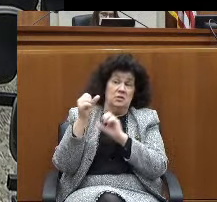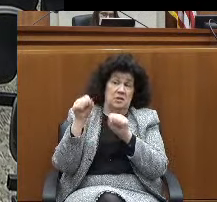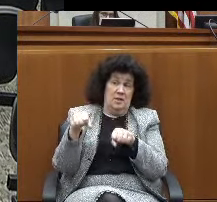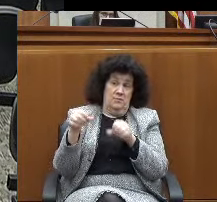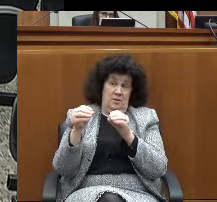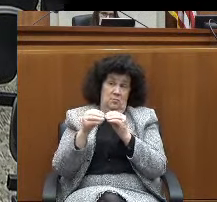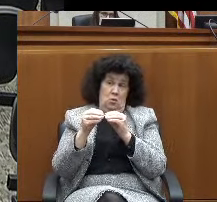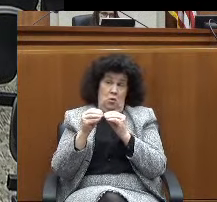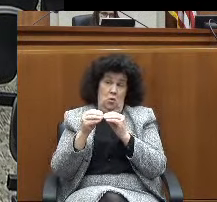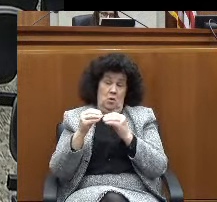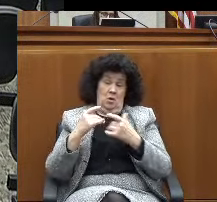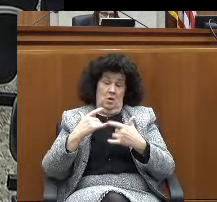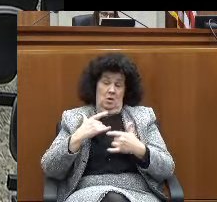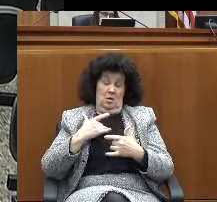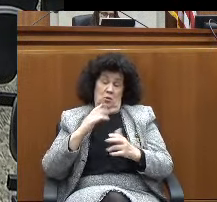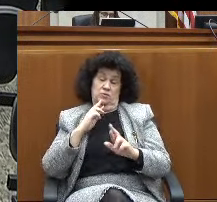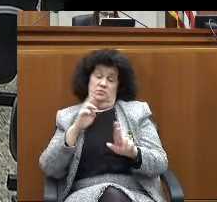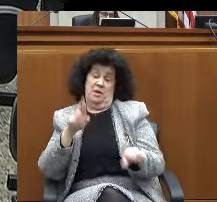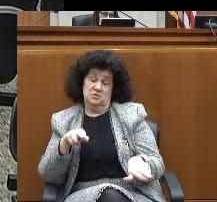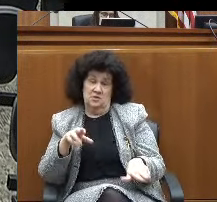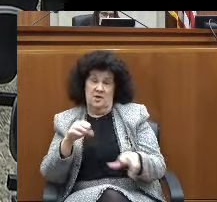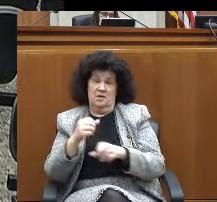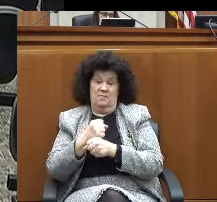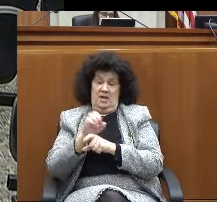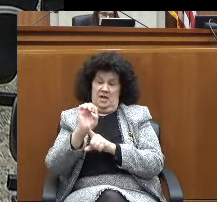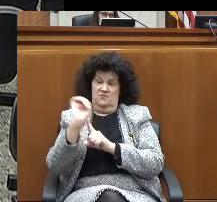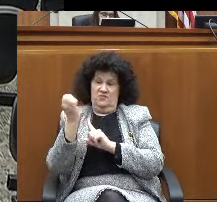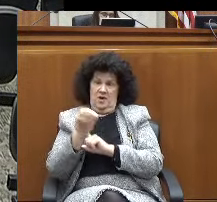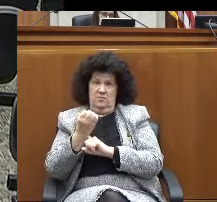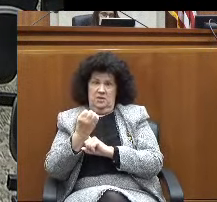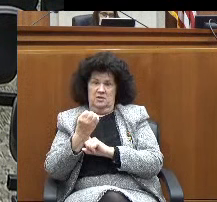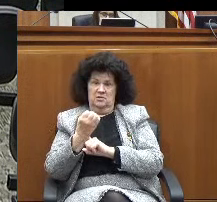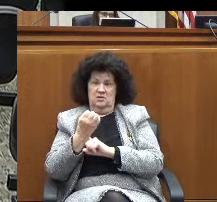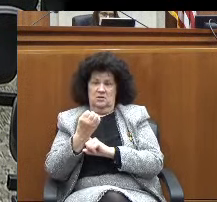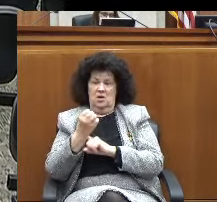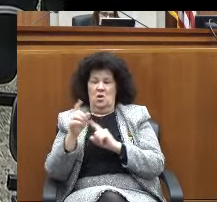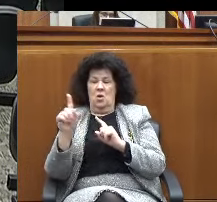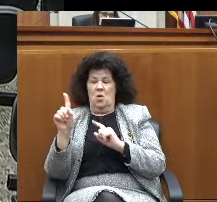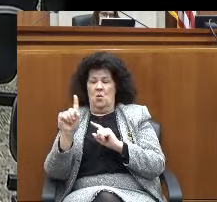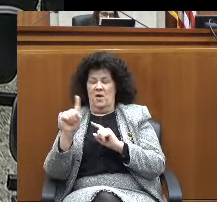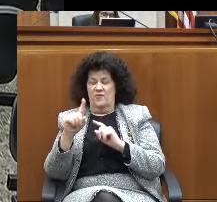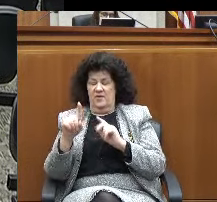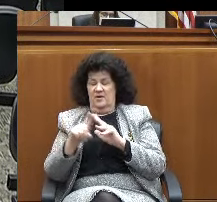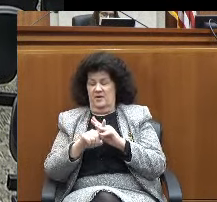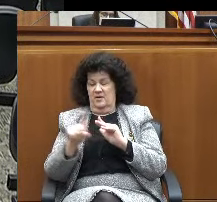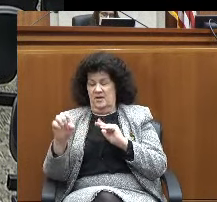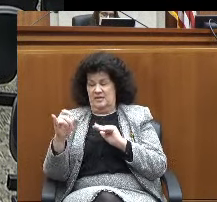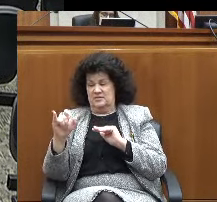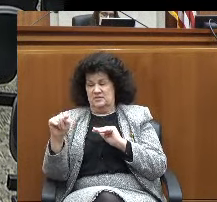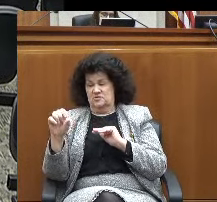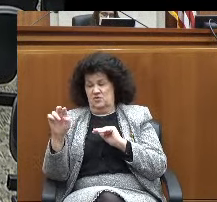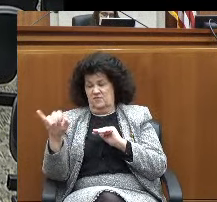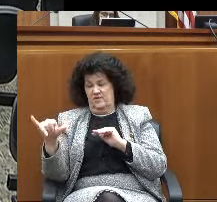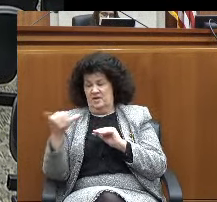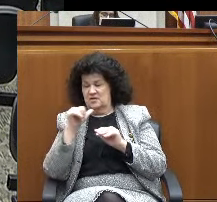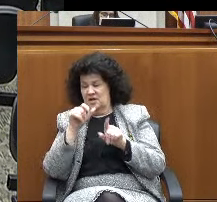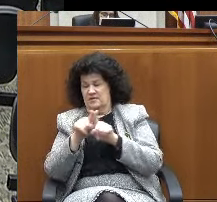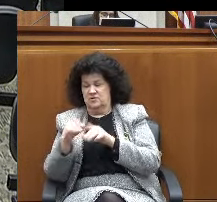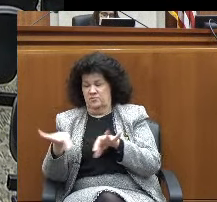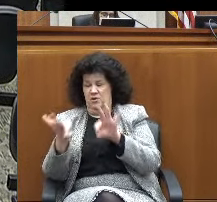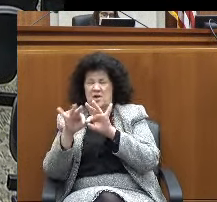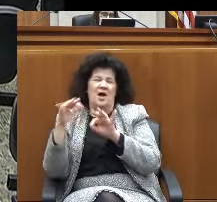responsive and created environments where the exit survey is not as important, right? Because I mean, we're always going to have people